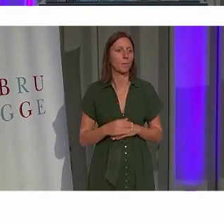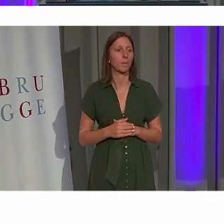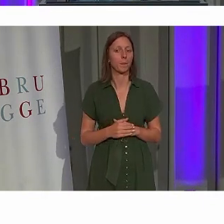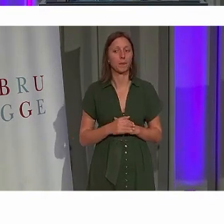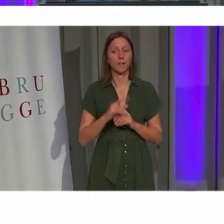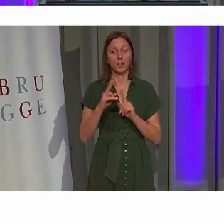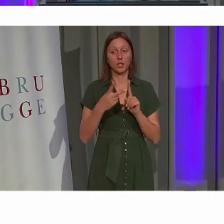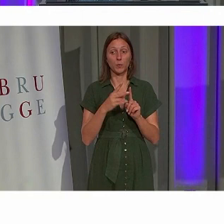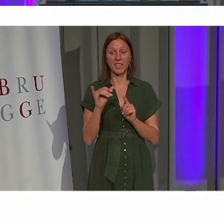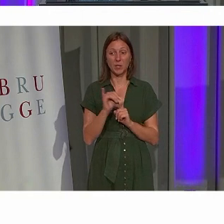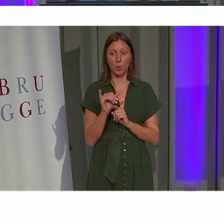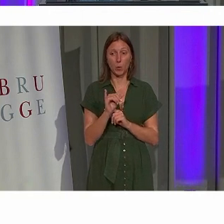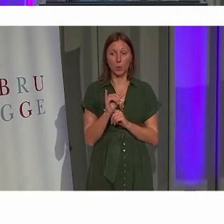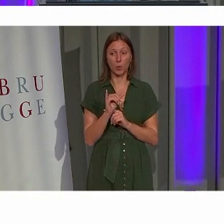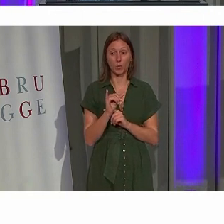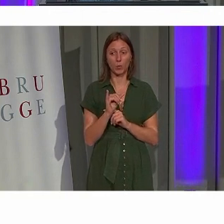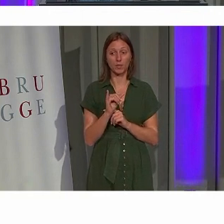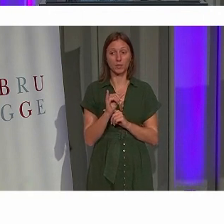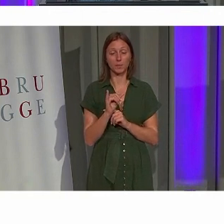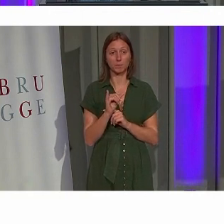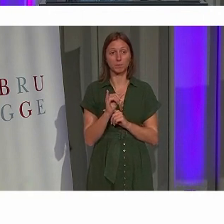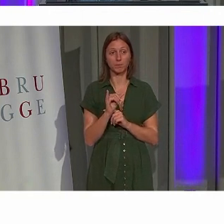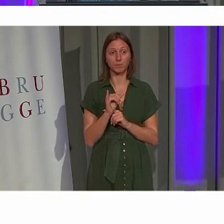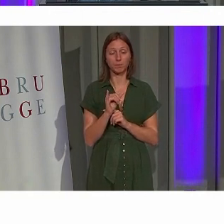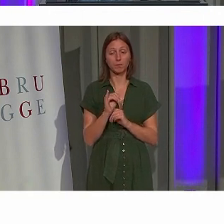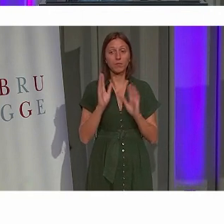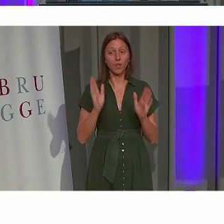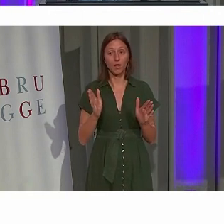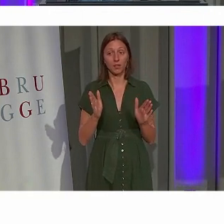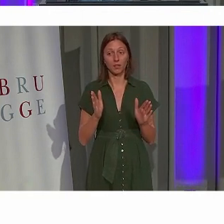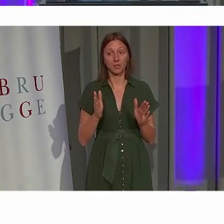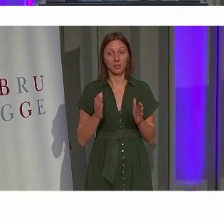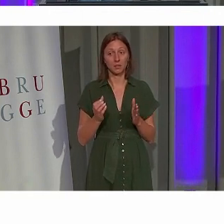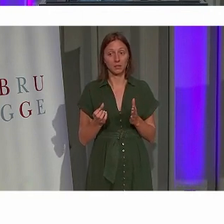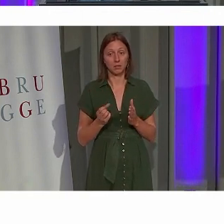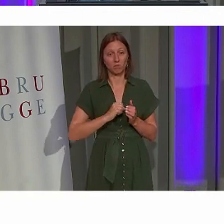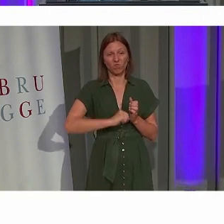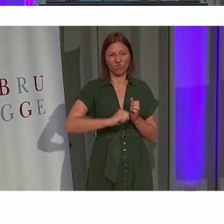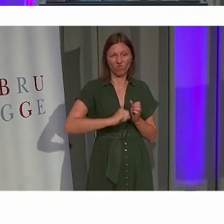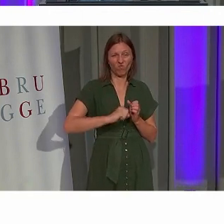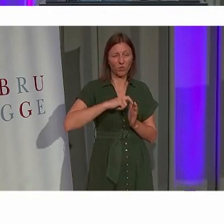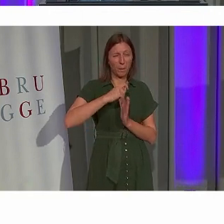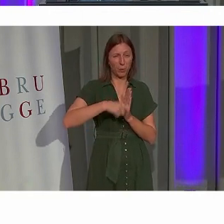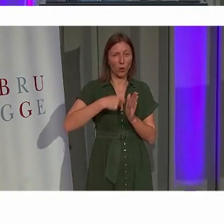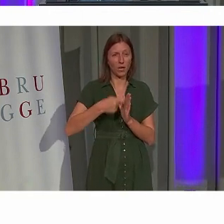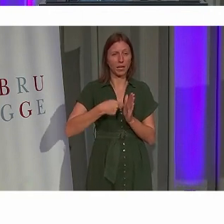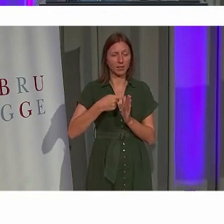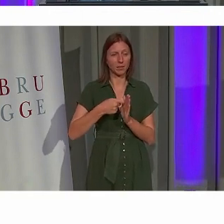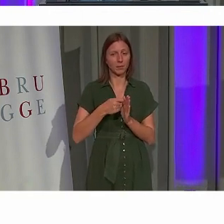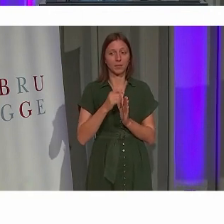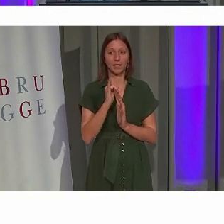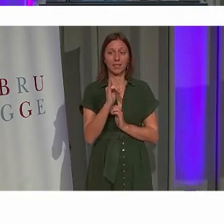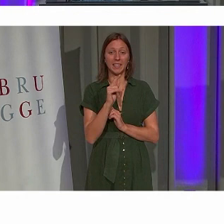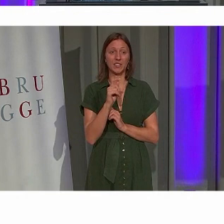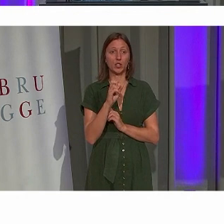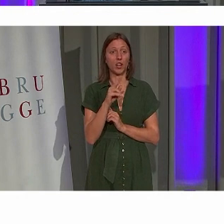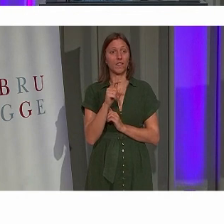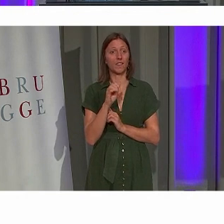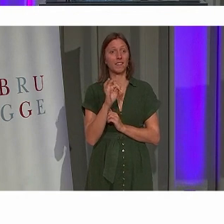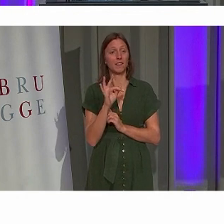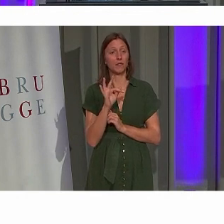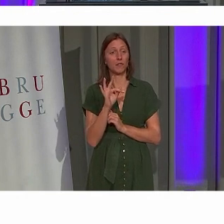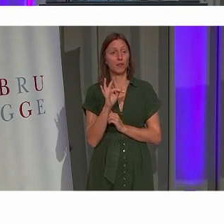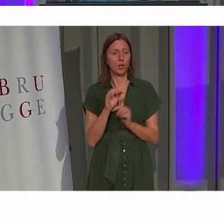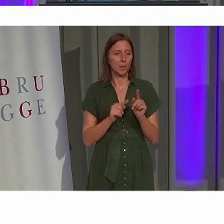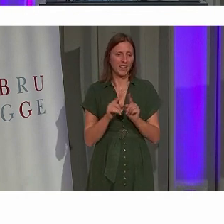has to align. Secondly, work iterative, so iterative planning. This is a very